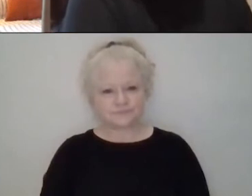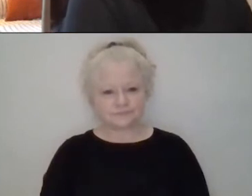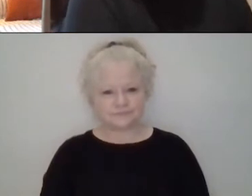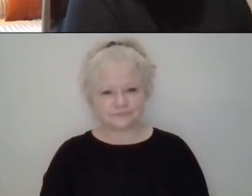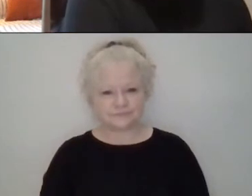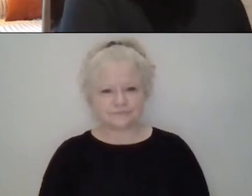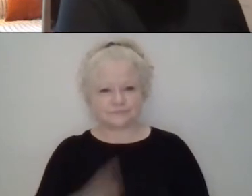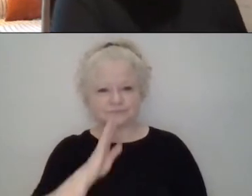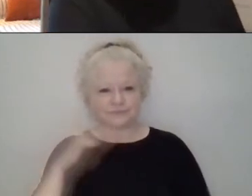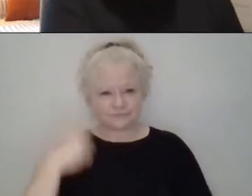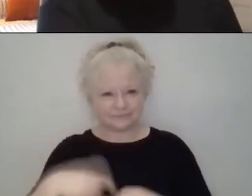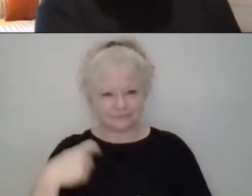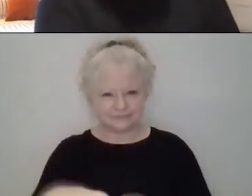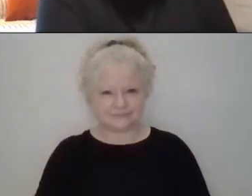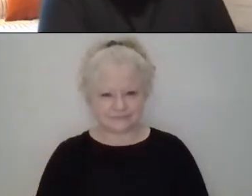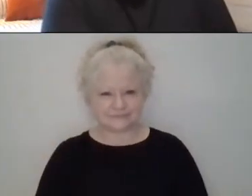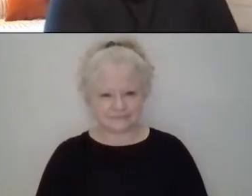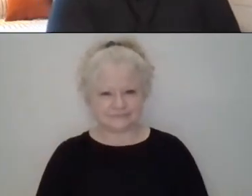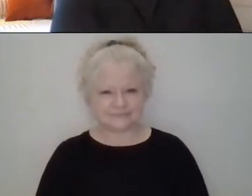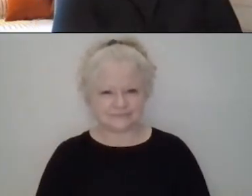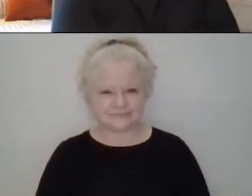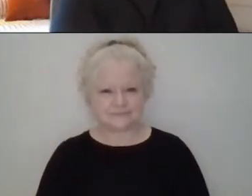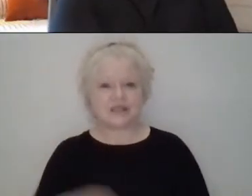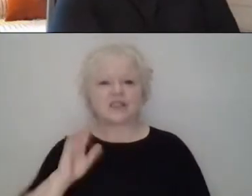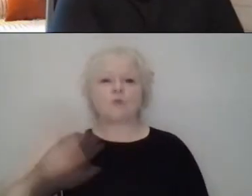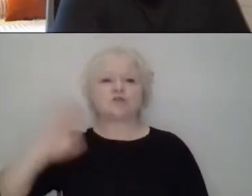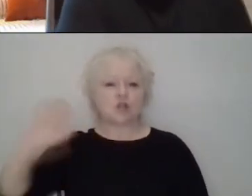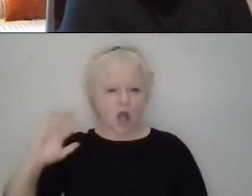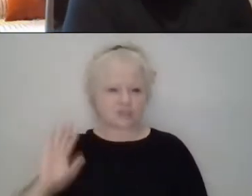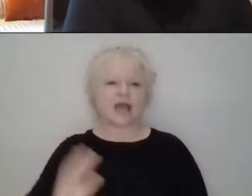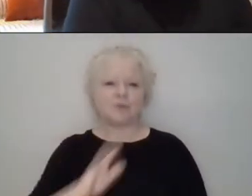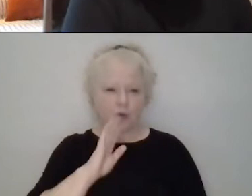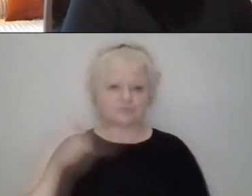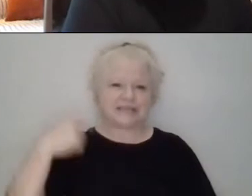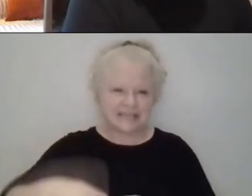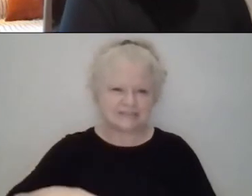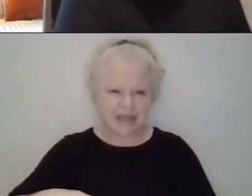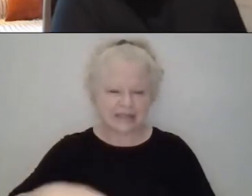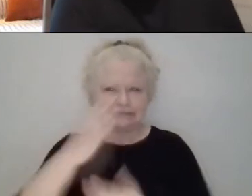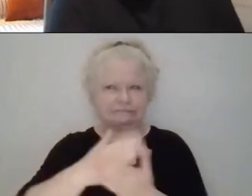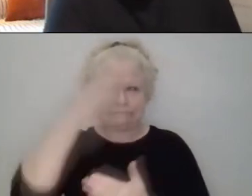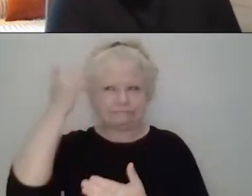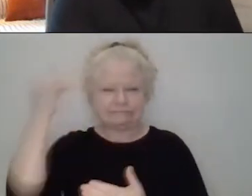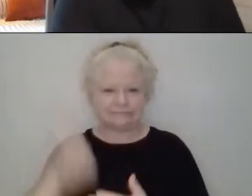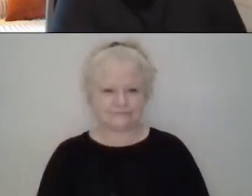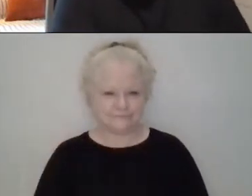thank you, Annie. Muchas gracias. Yes, see, sí, hace mucho tiempo viví en España, but a long time ago, but I love Spain and I love the people. And